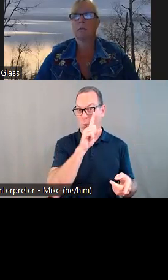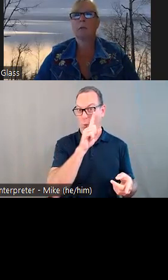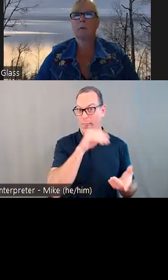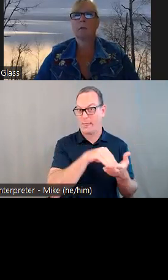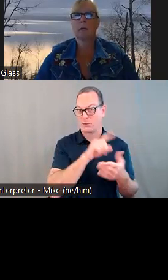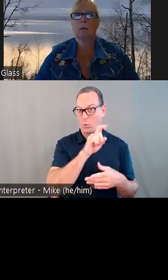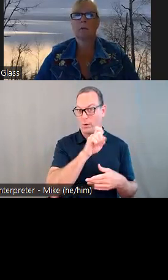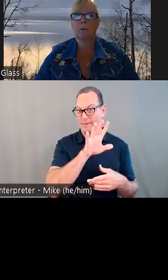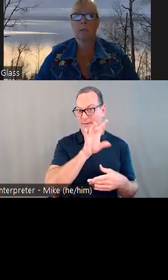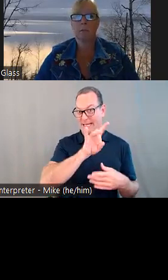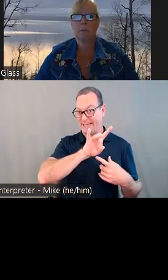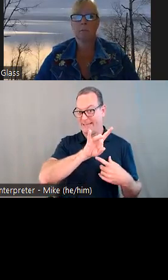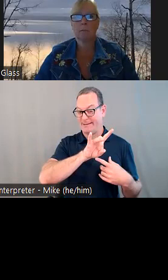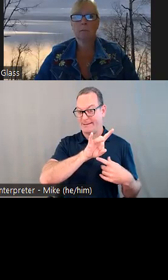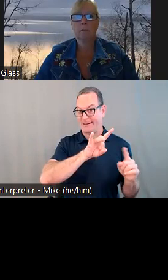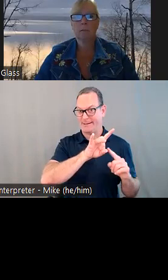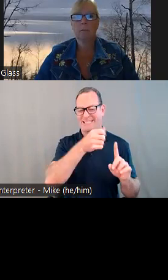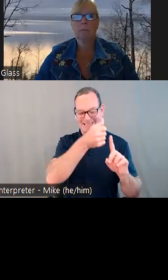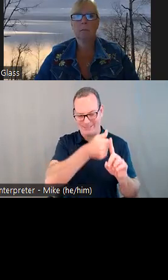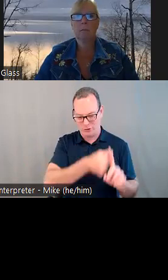So every one of those had a referral in.